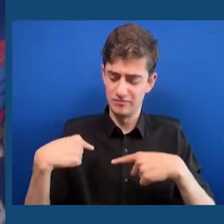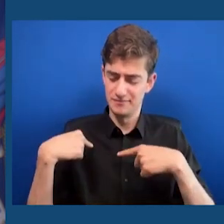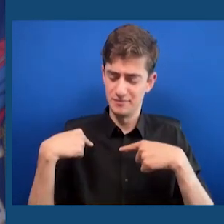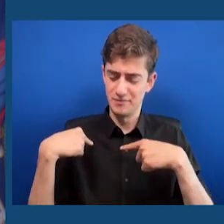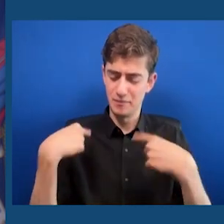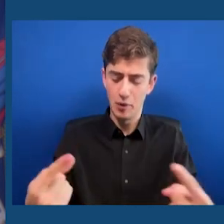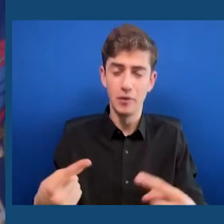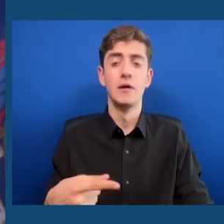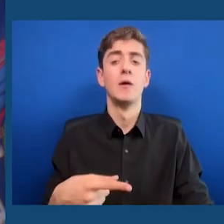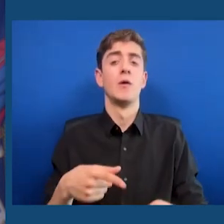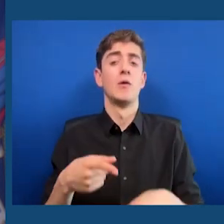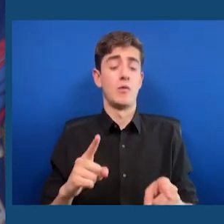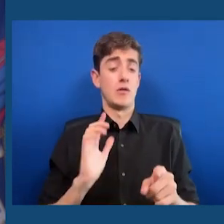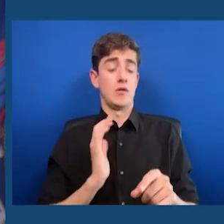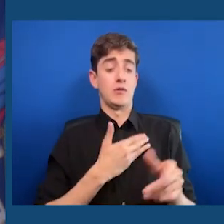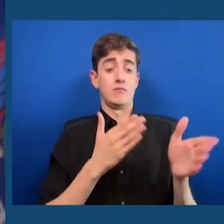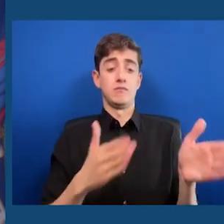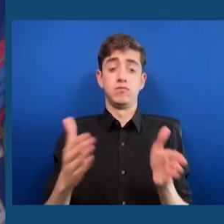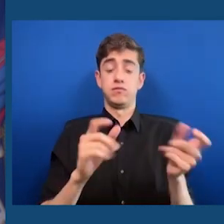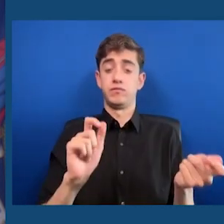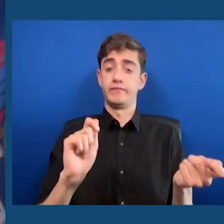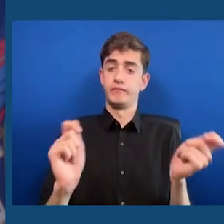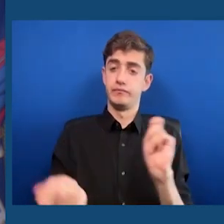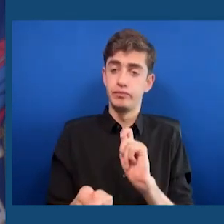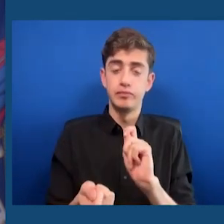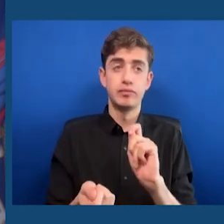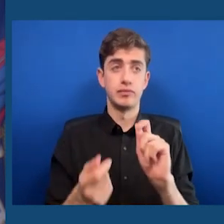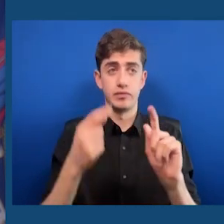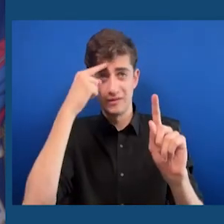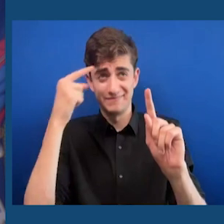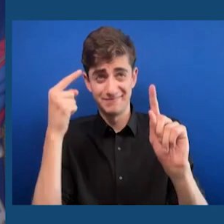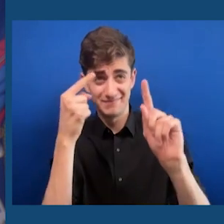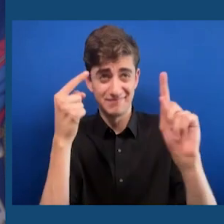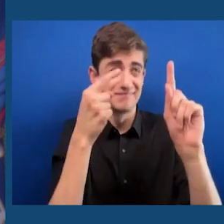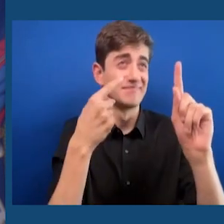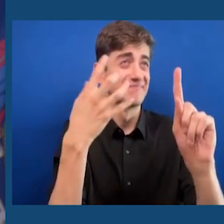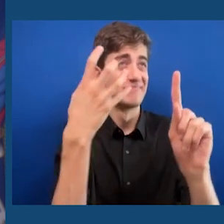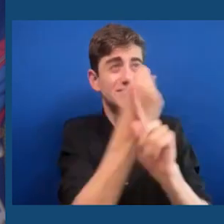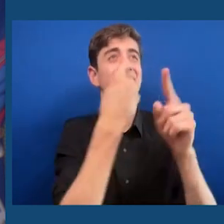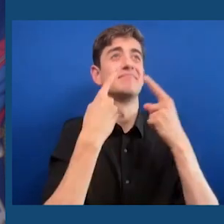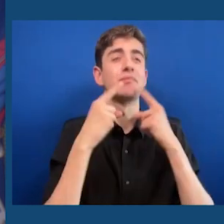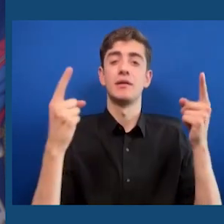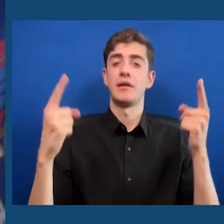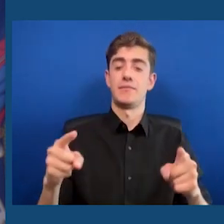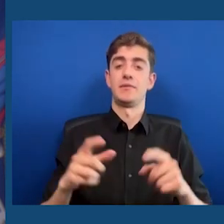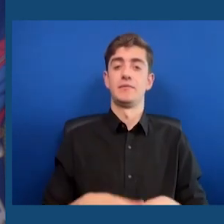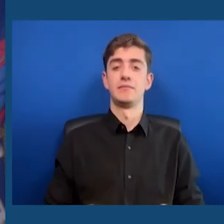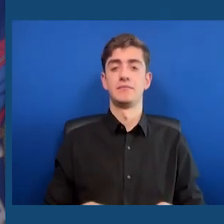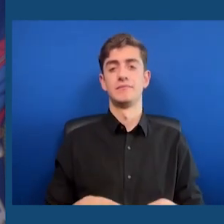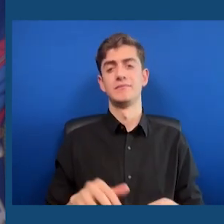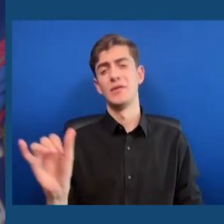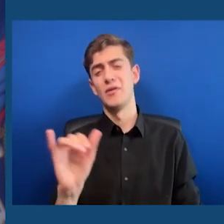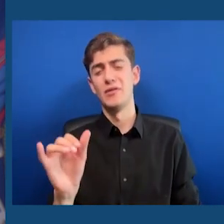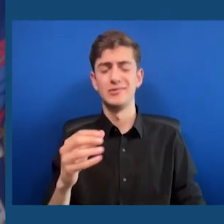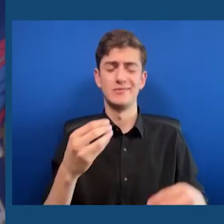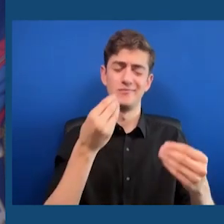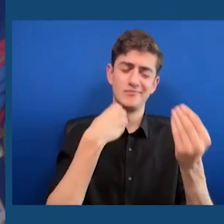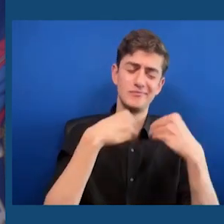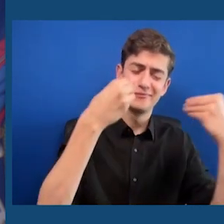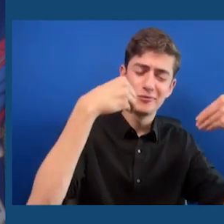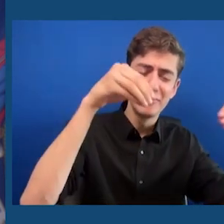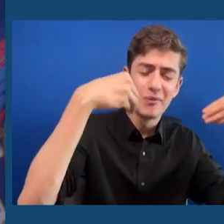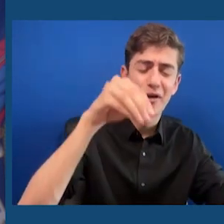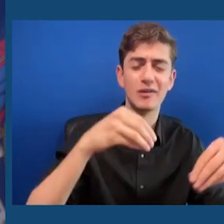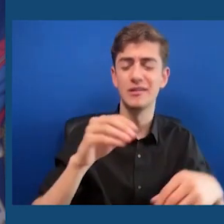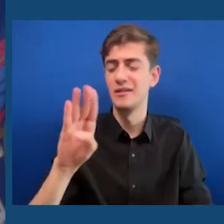got here to this great accomplishment. So, and all the supermarkets, the bodega owners, and small business owners who are all part of this collective action. This is